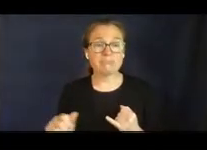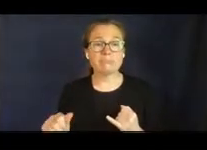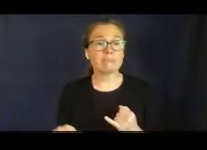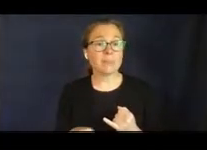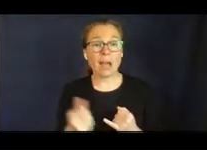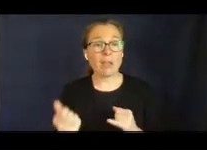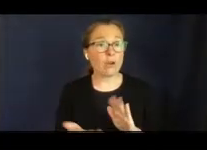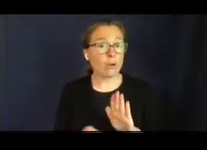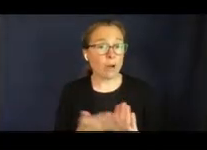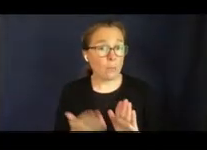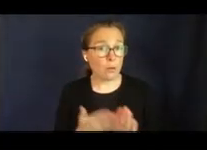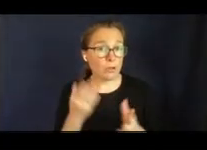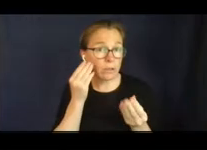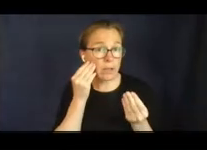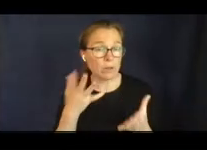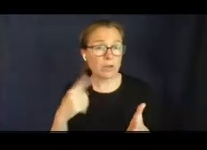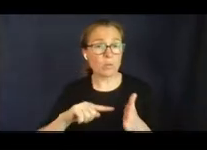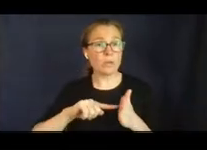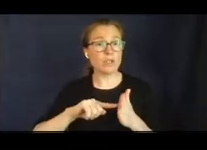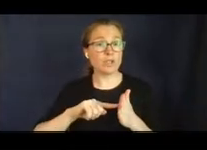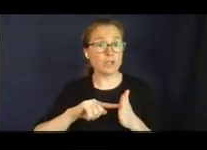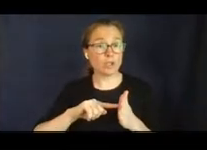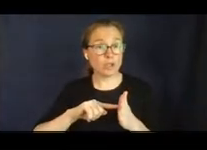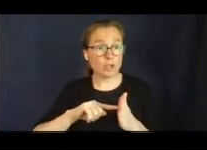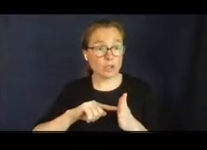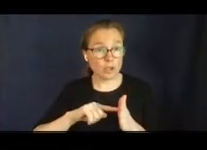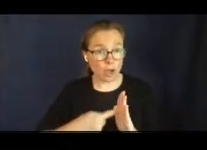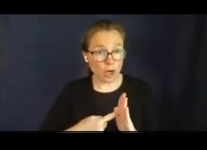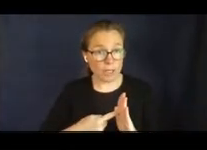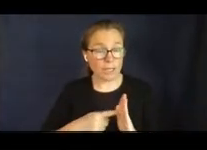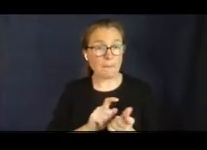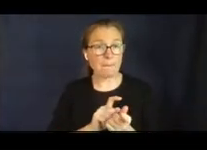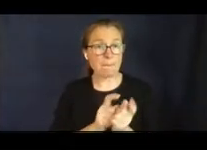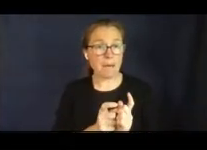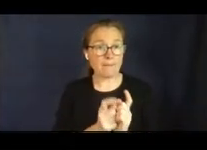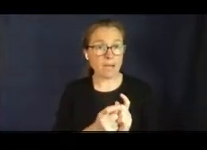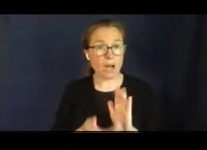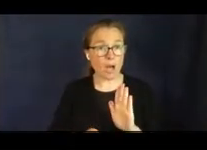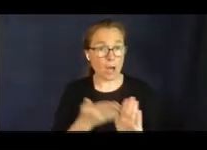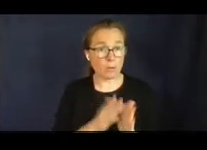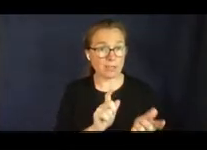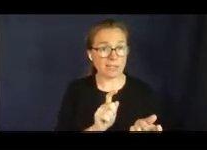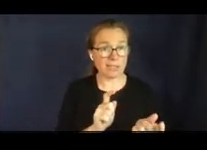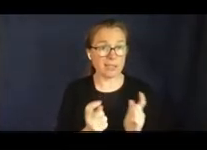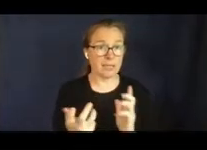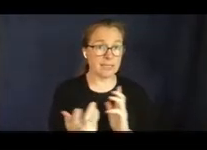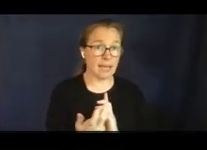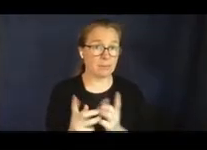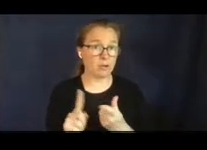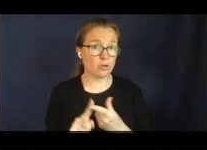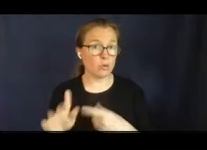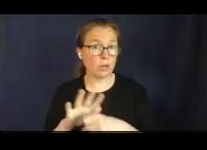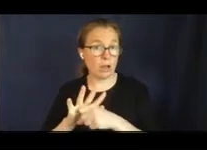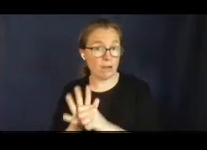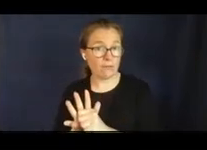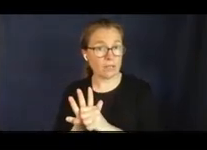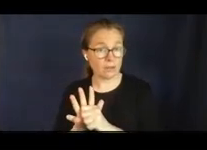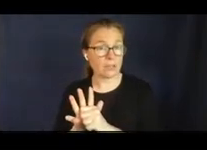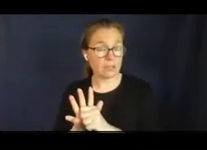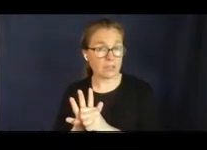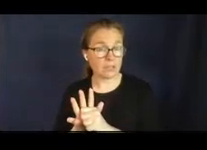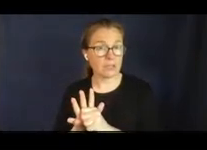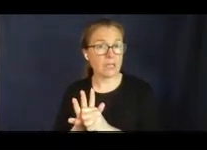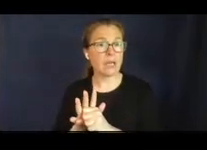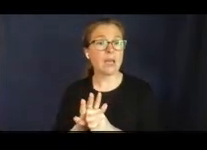news, we began lifting modified operations, which we adapted in response to COVID-19 in a phased manner